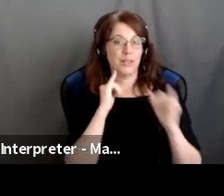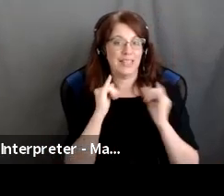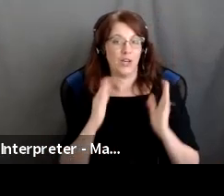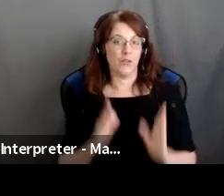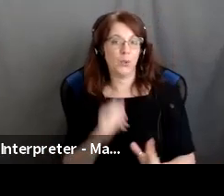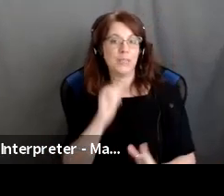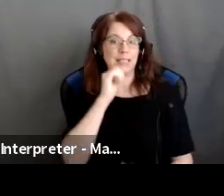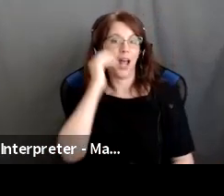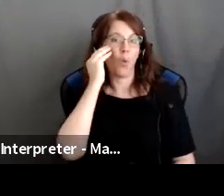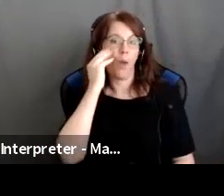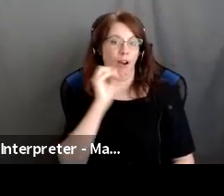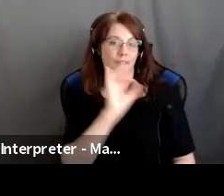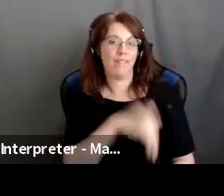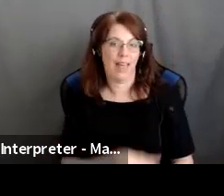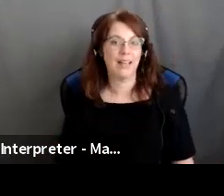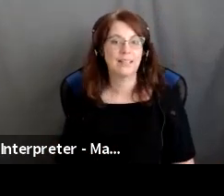not aware of that.